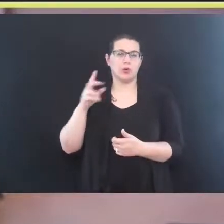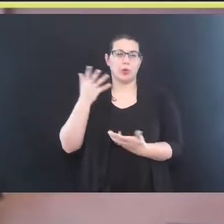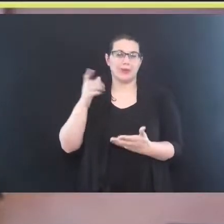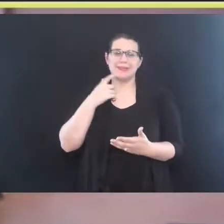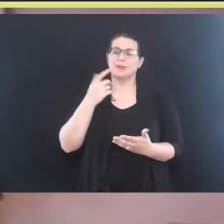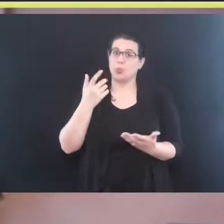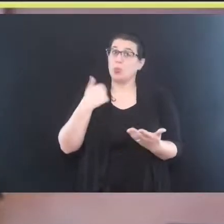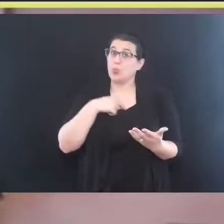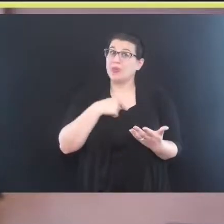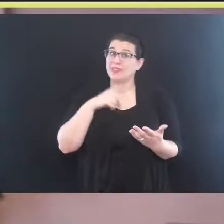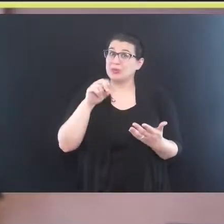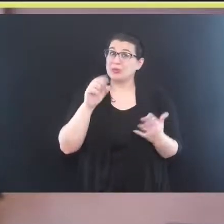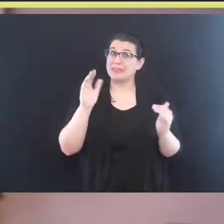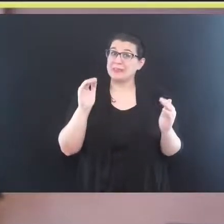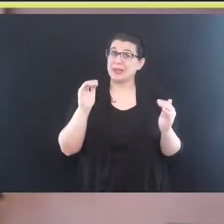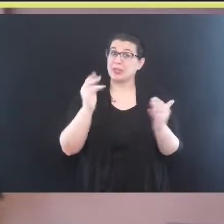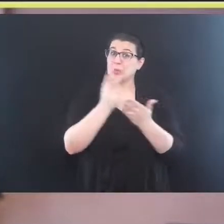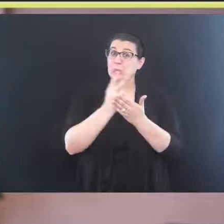week continued